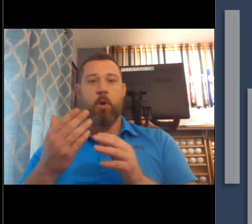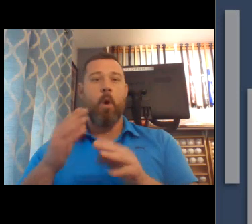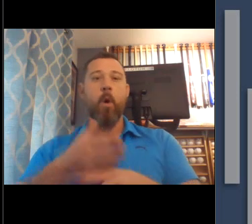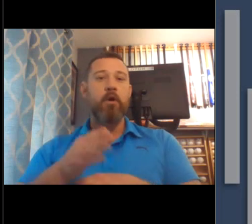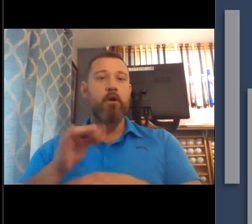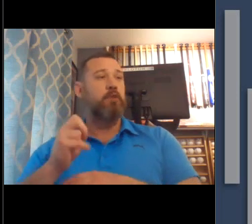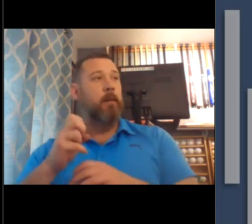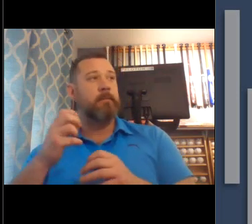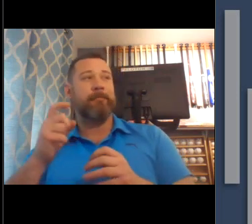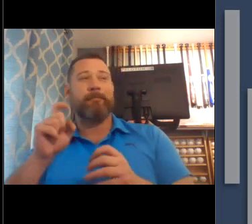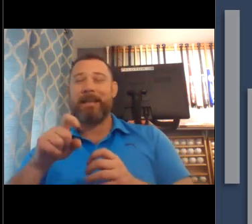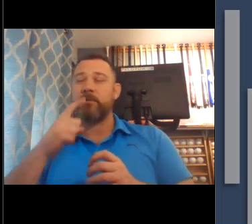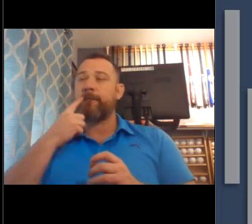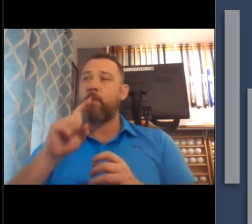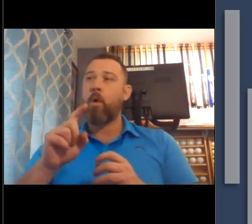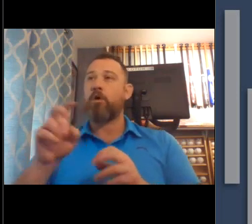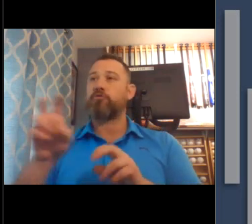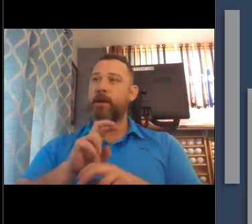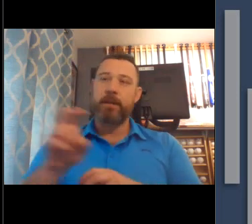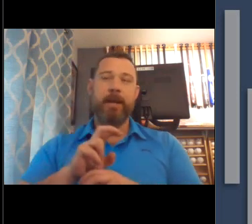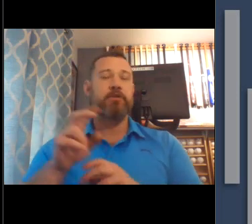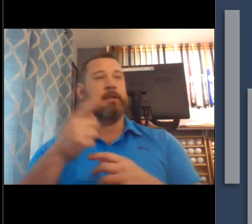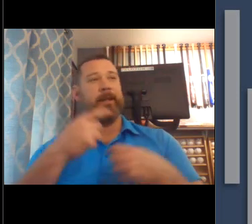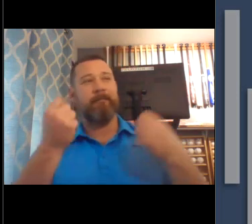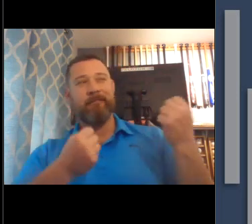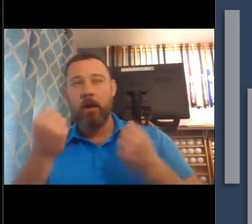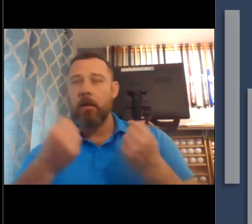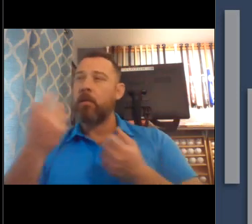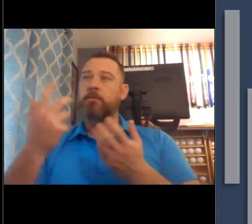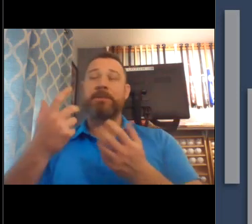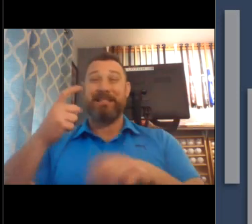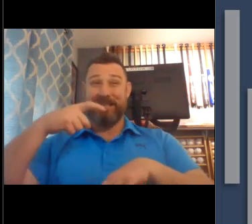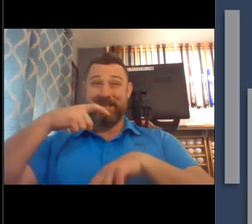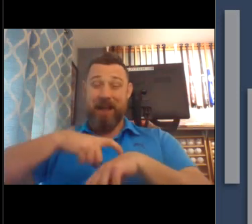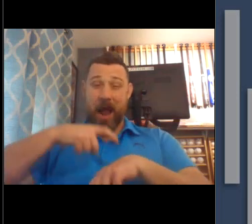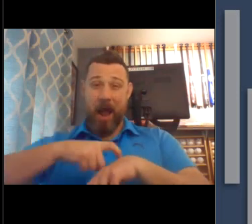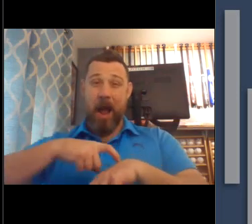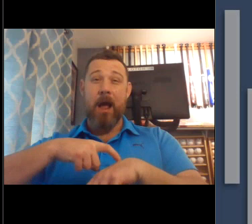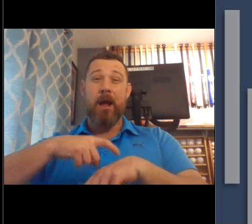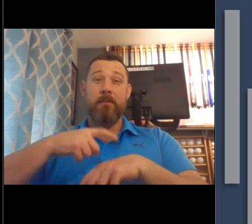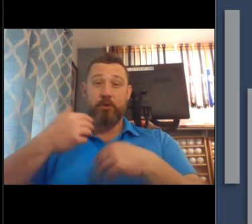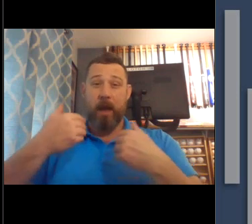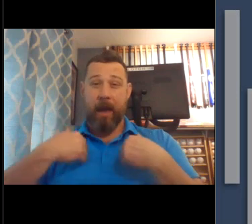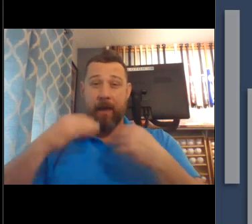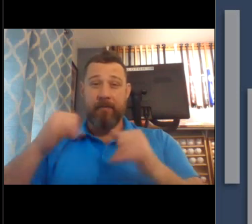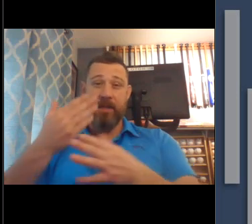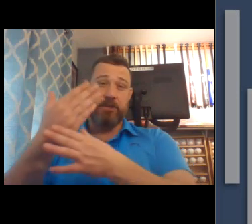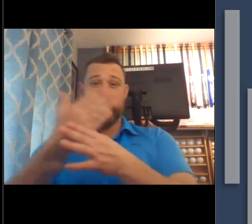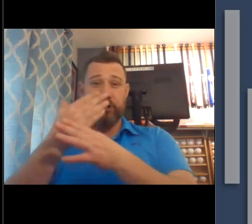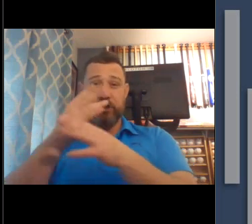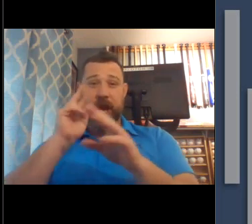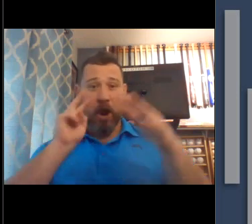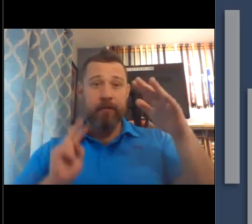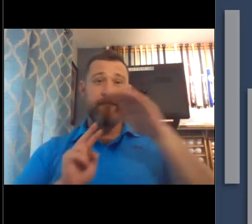active transportation and zero emission vehicles. Is it time to have this shared vision